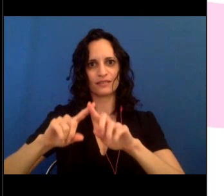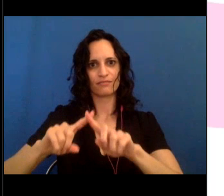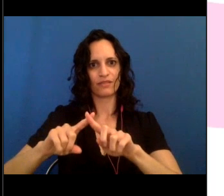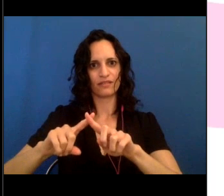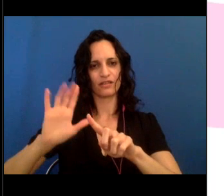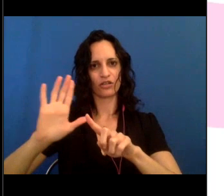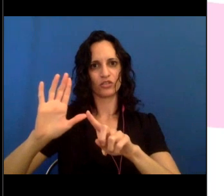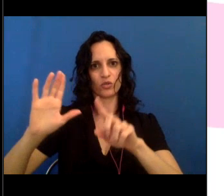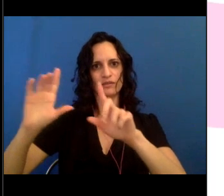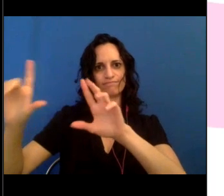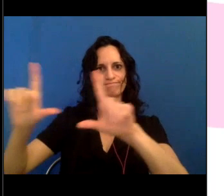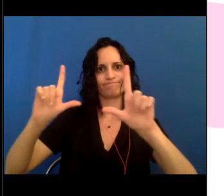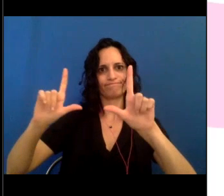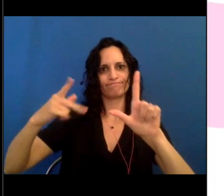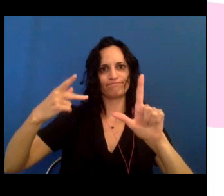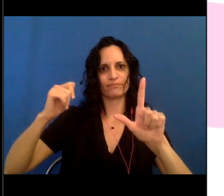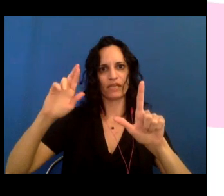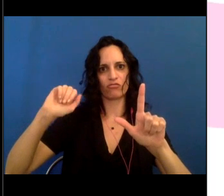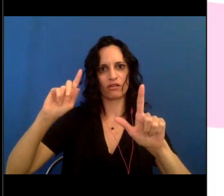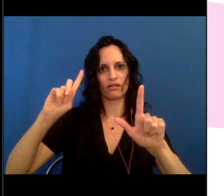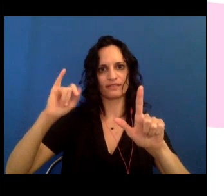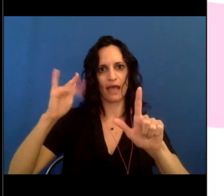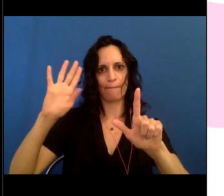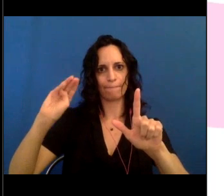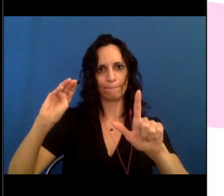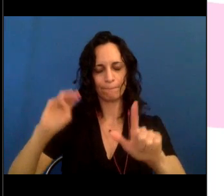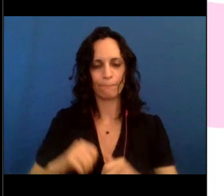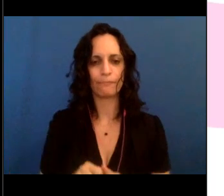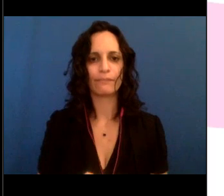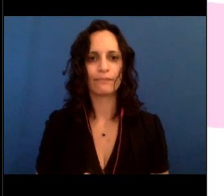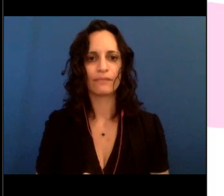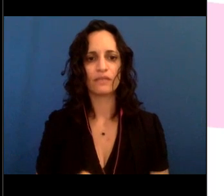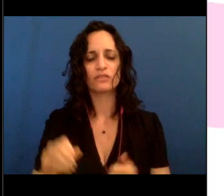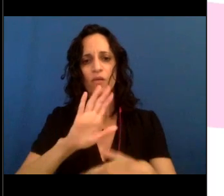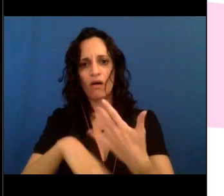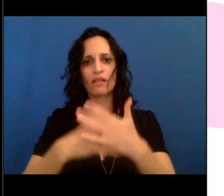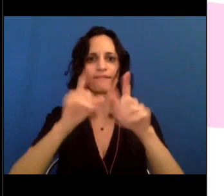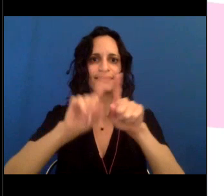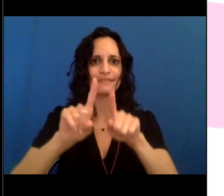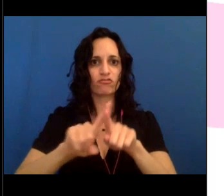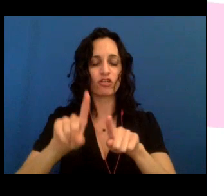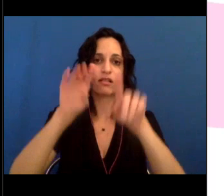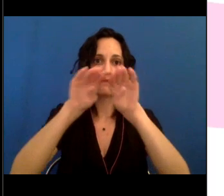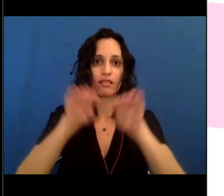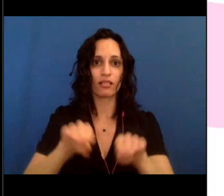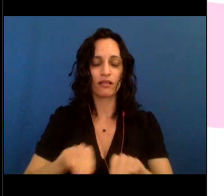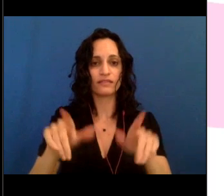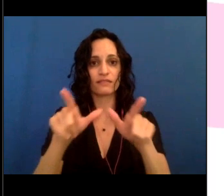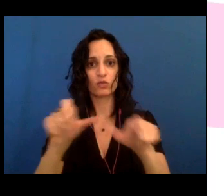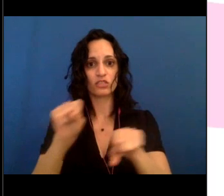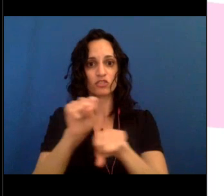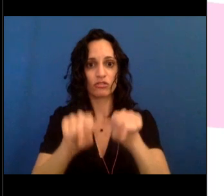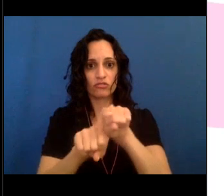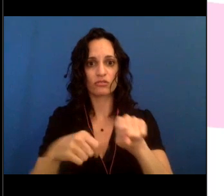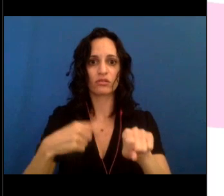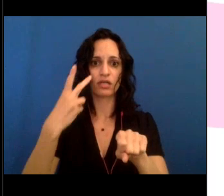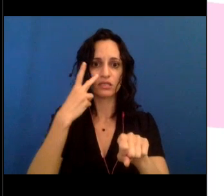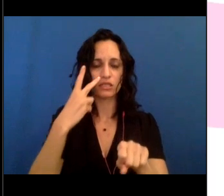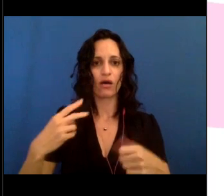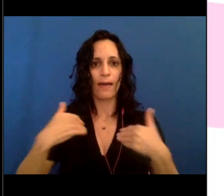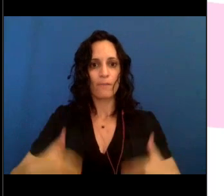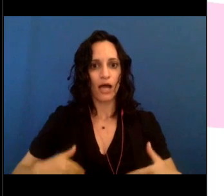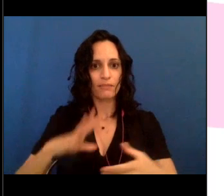is. And again, in addition to all of these levels of linguistic structure, I also saw embodiment, alliteration and